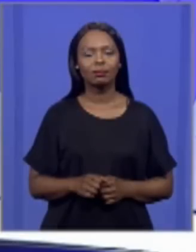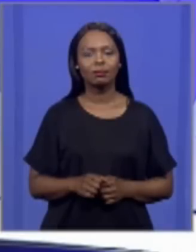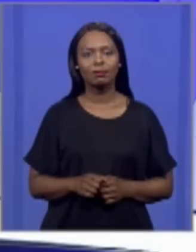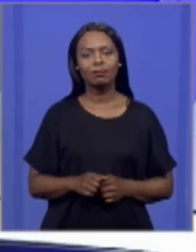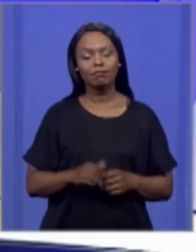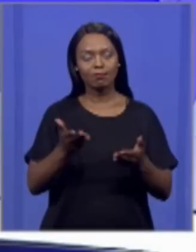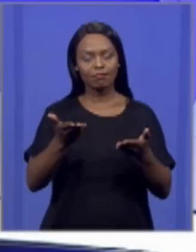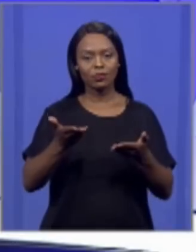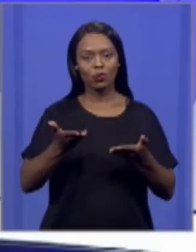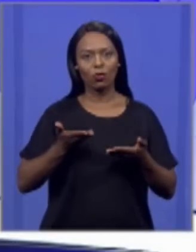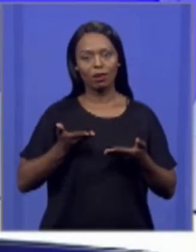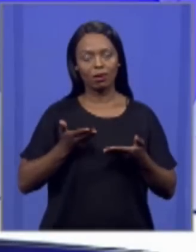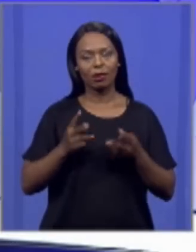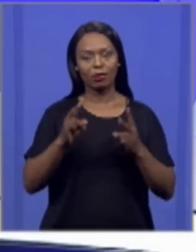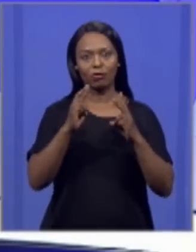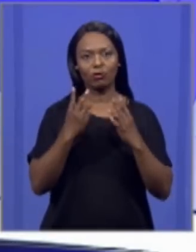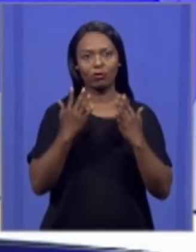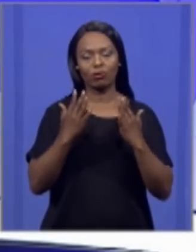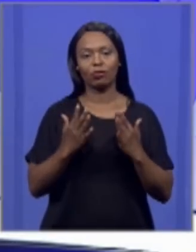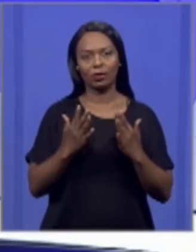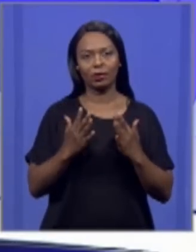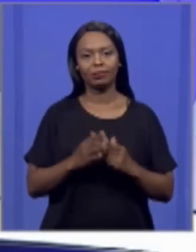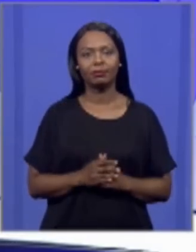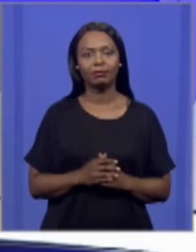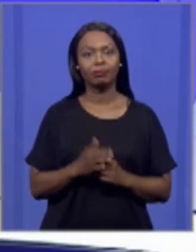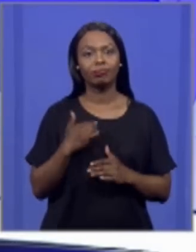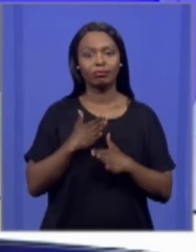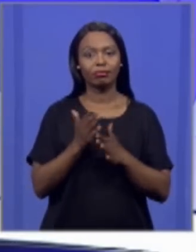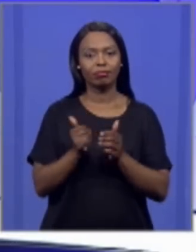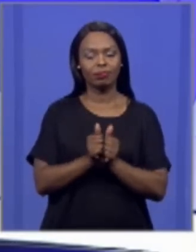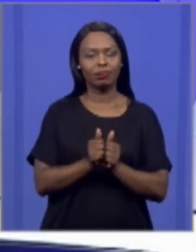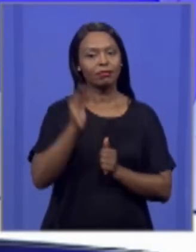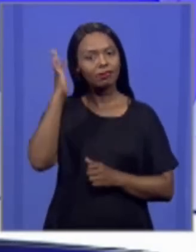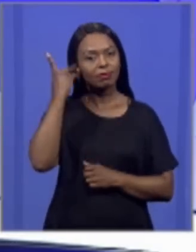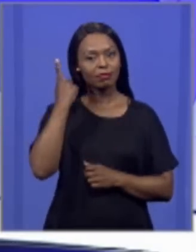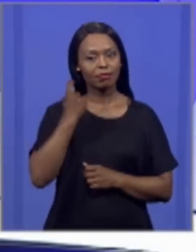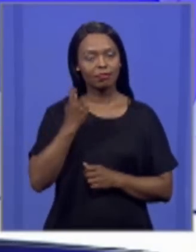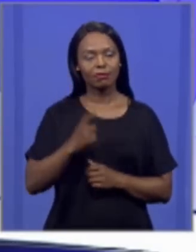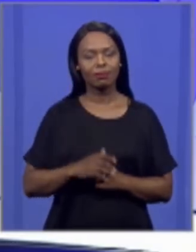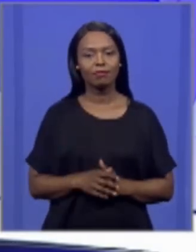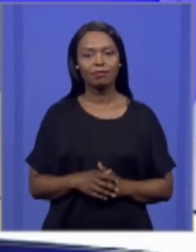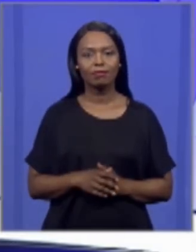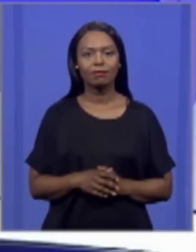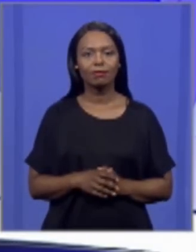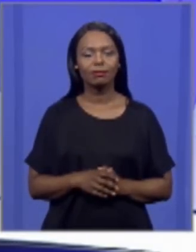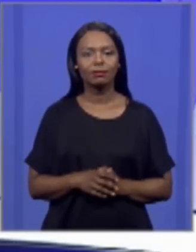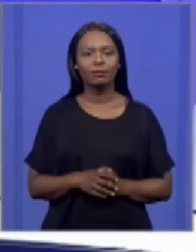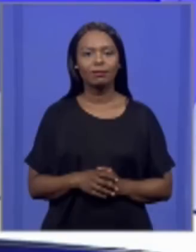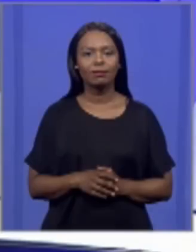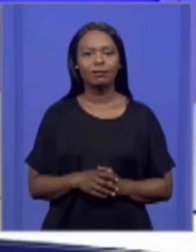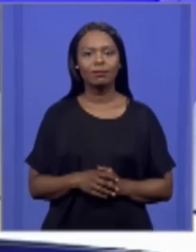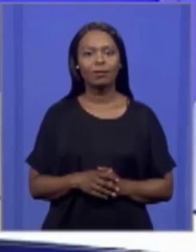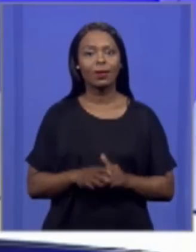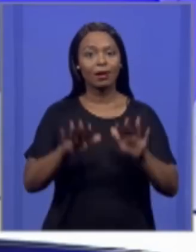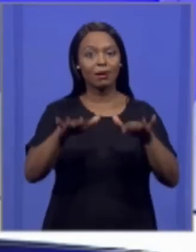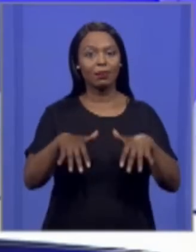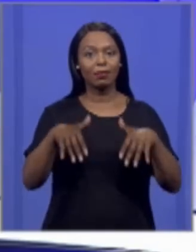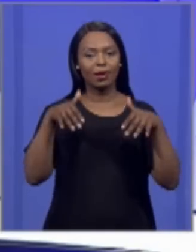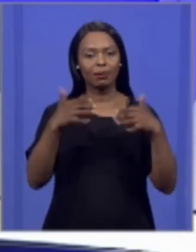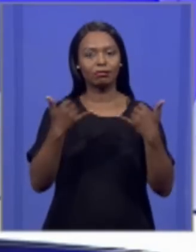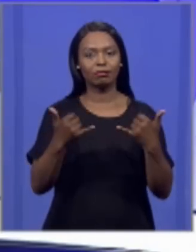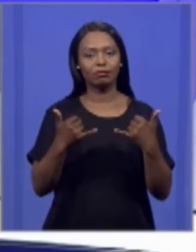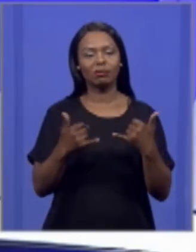Bagesho re a lamogela ditabeng tša bošegong ke swere tsela le mošomi mmogo Traifosantswelengwe. Parlamente